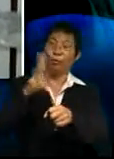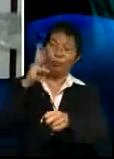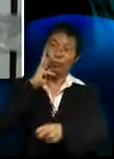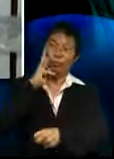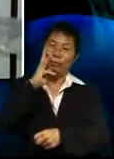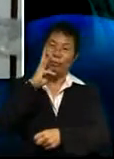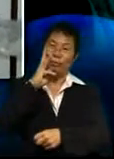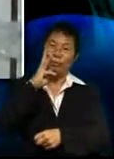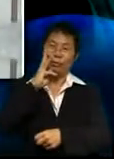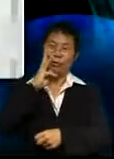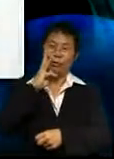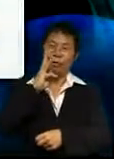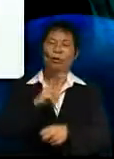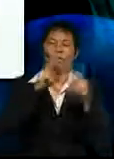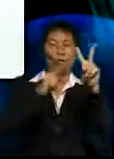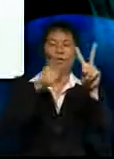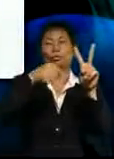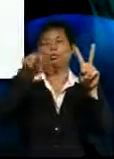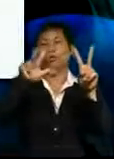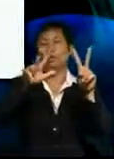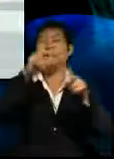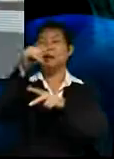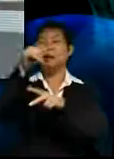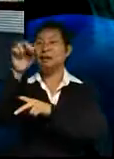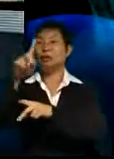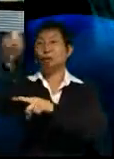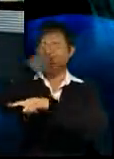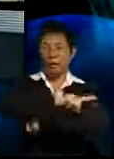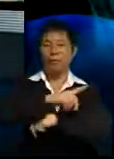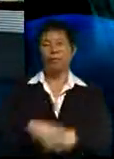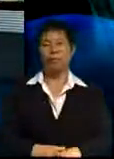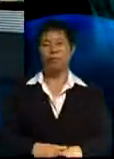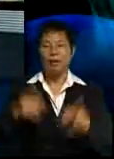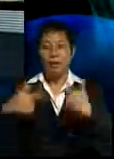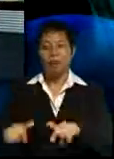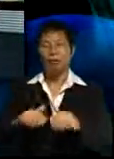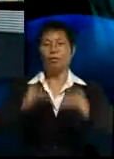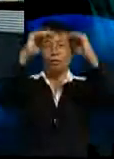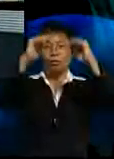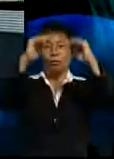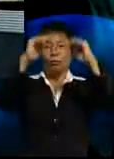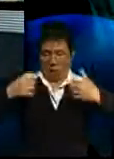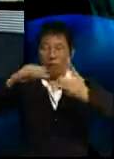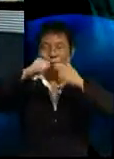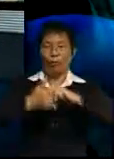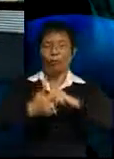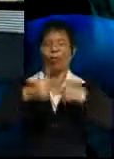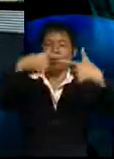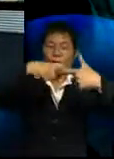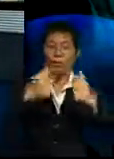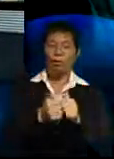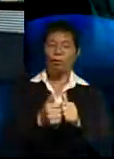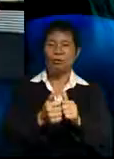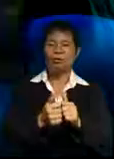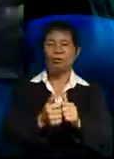amounts of water, 2 to 3 liters per day. Now, let's move on to health problems related to